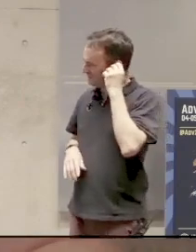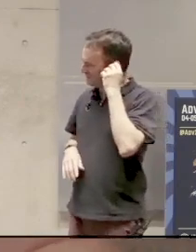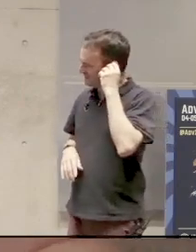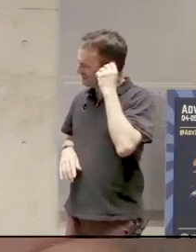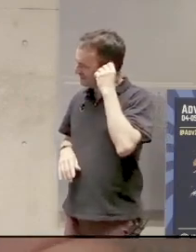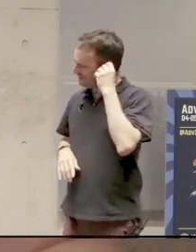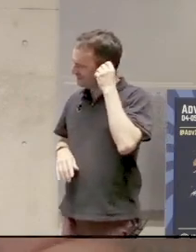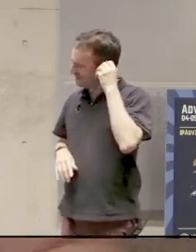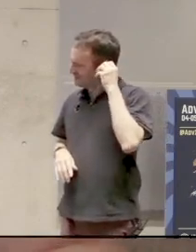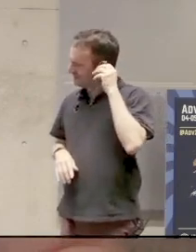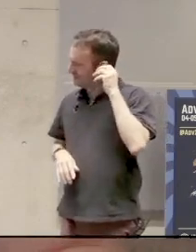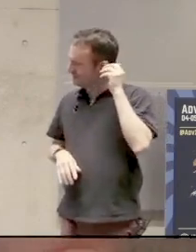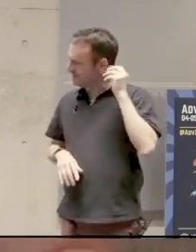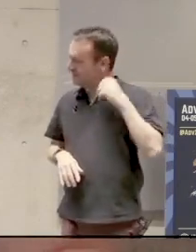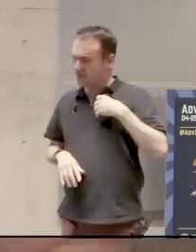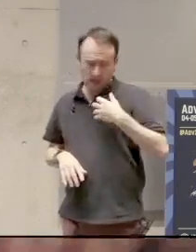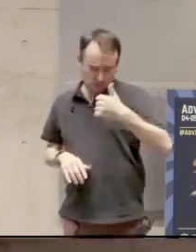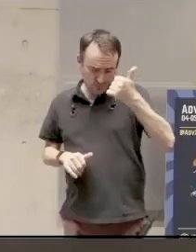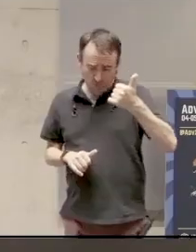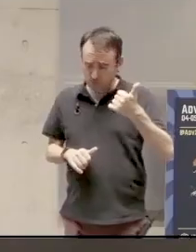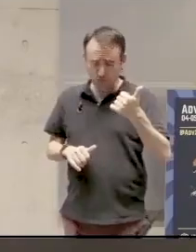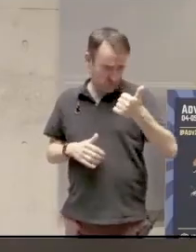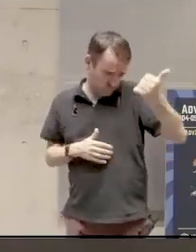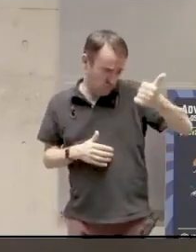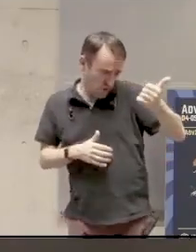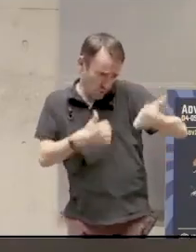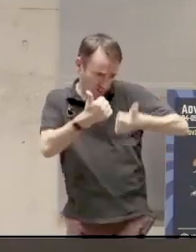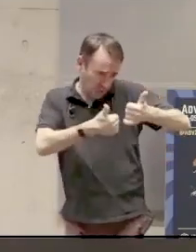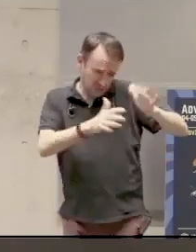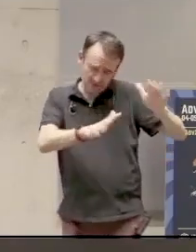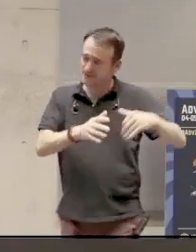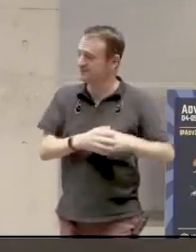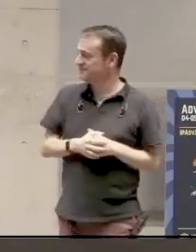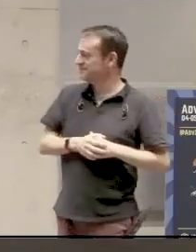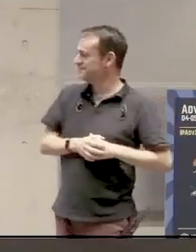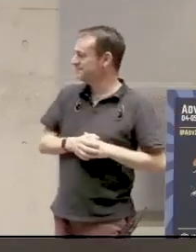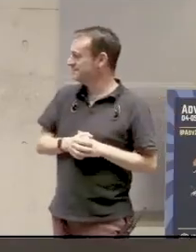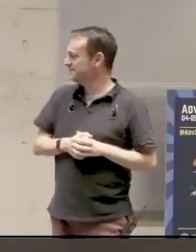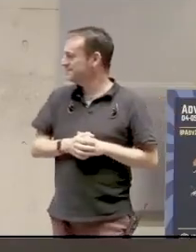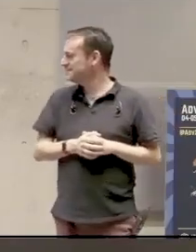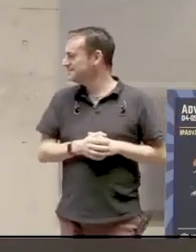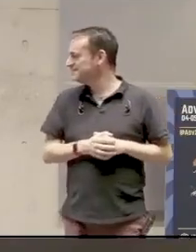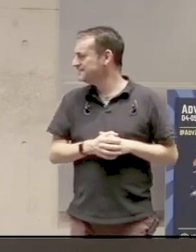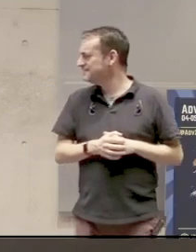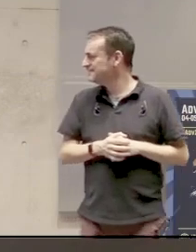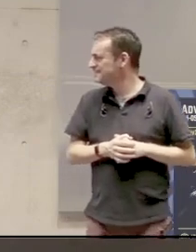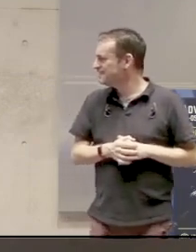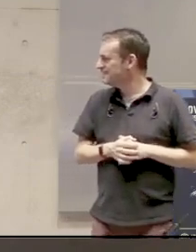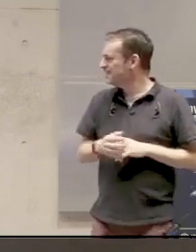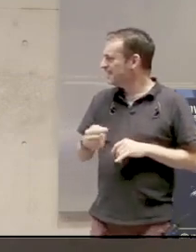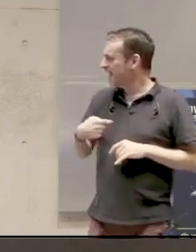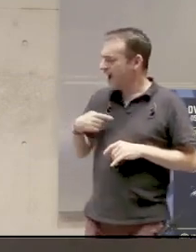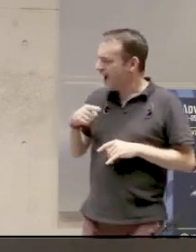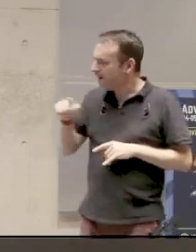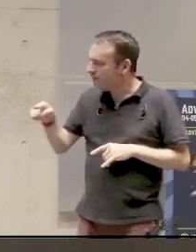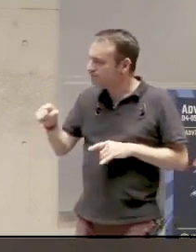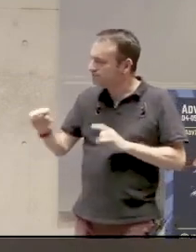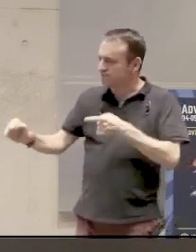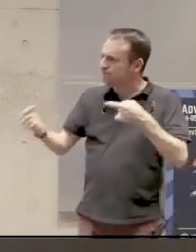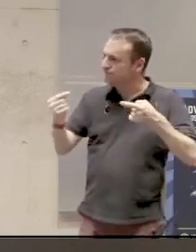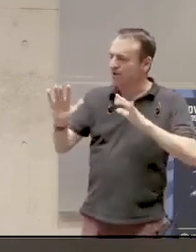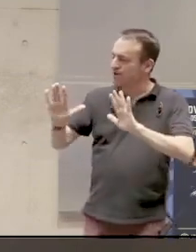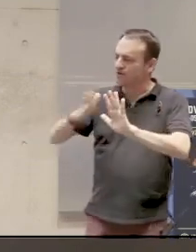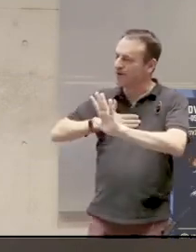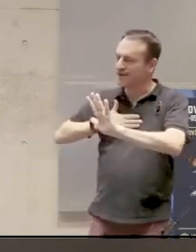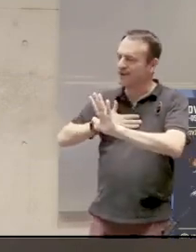Which is very. That's good. Thanks, man. That's great for you. Well done. I'm not getting out of the awkwardness, am I? I'm sorry. No, you're making